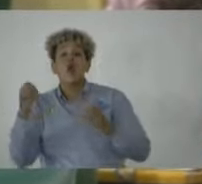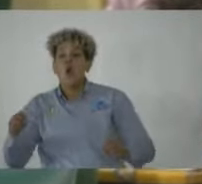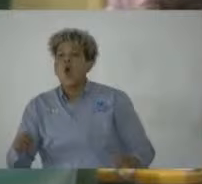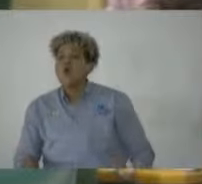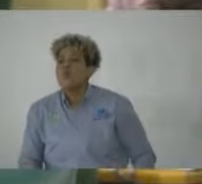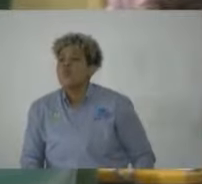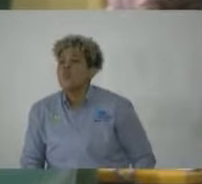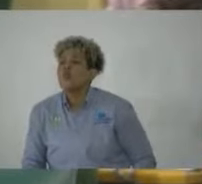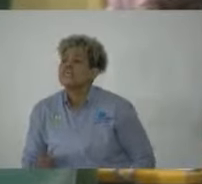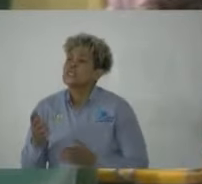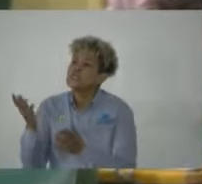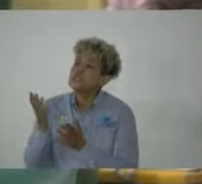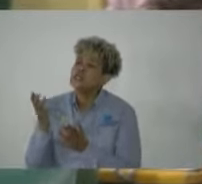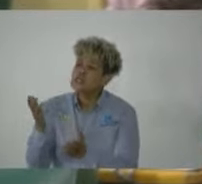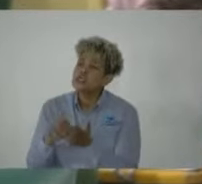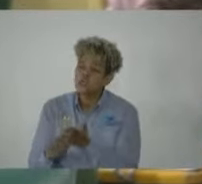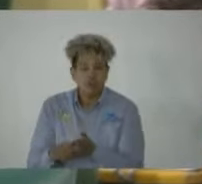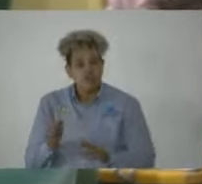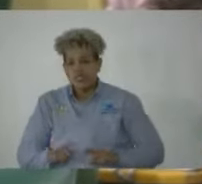negotiation.